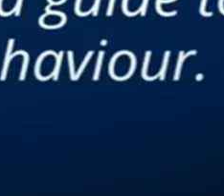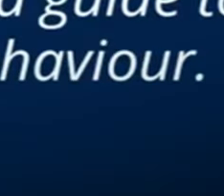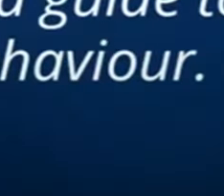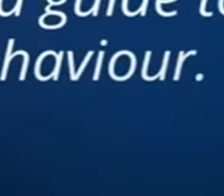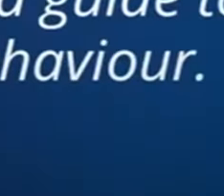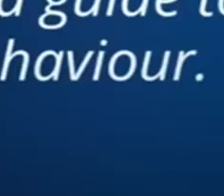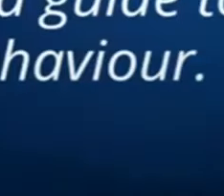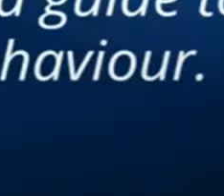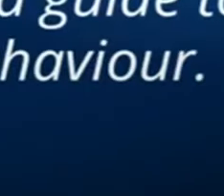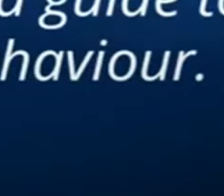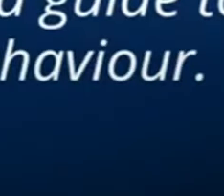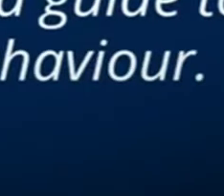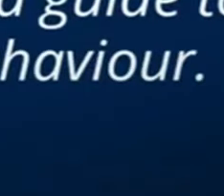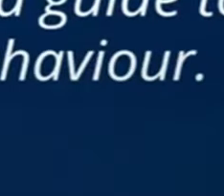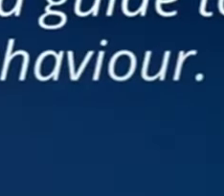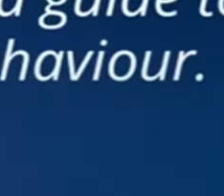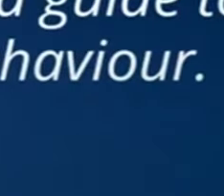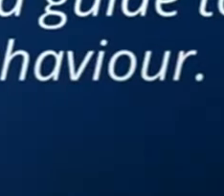behavior.